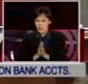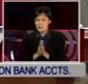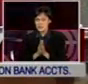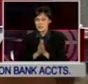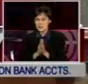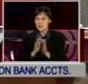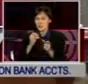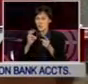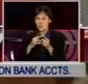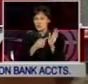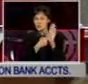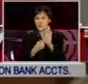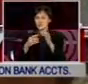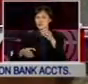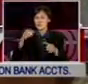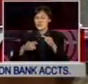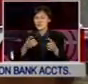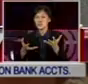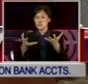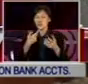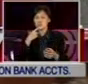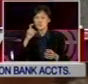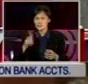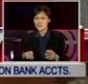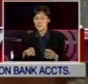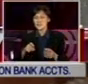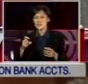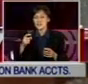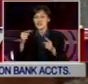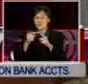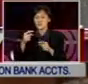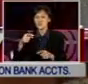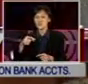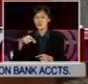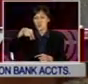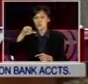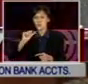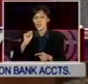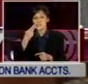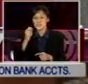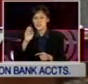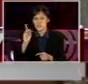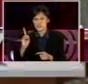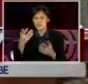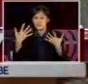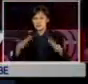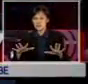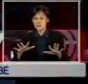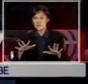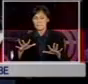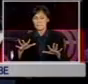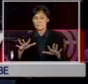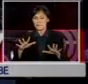manifested to the court that we want the subpoena to that witness quashed already. Yeah, Mr. President, may